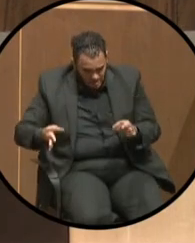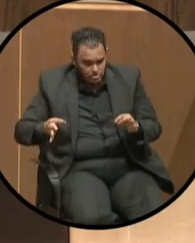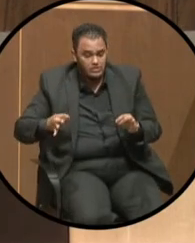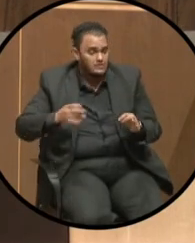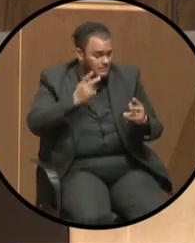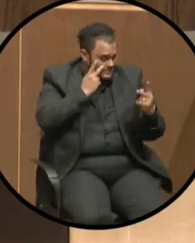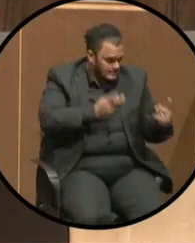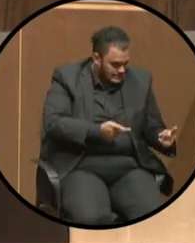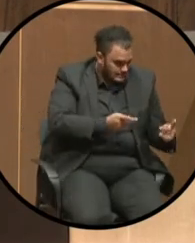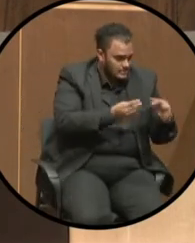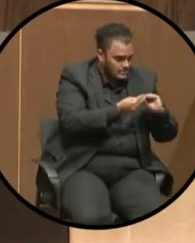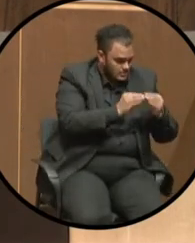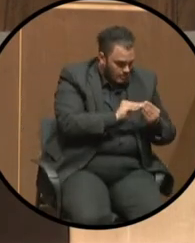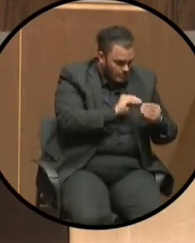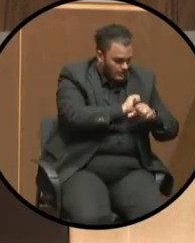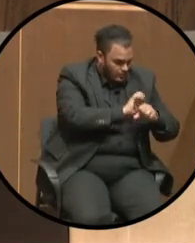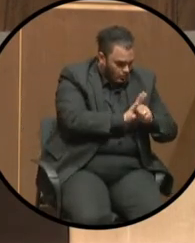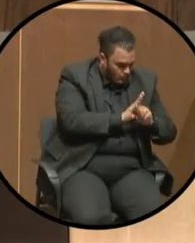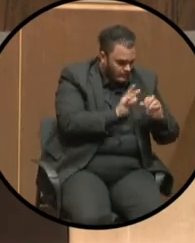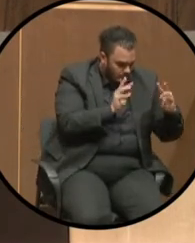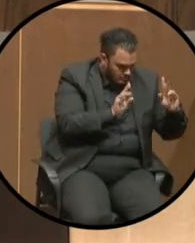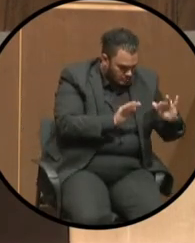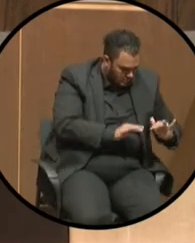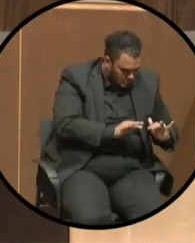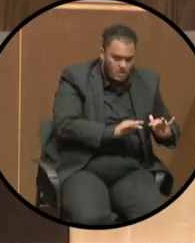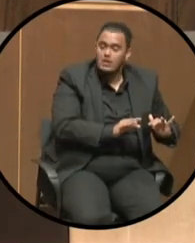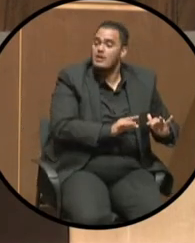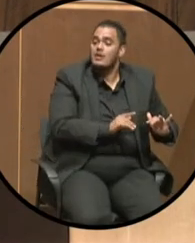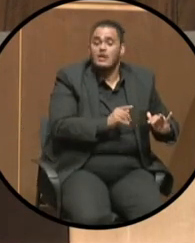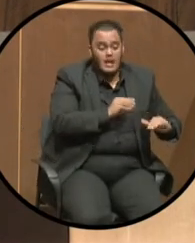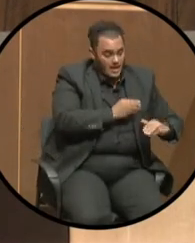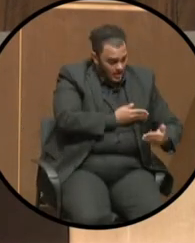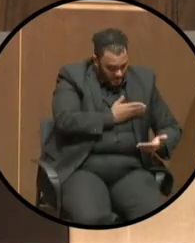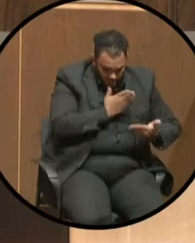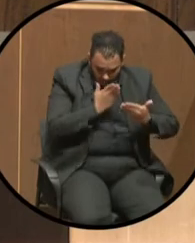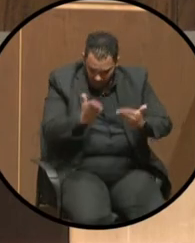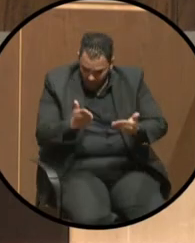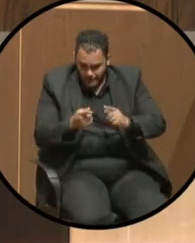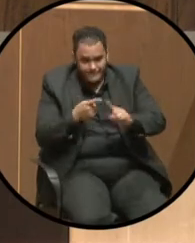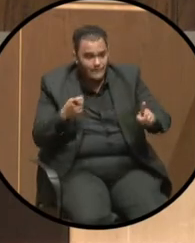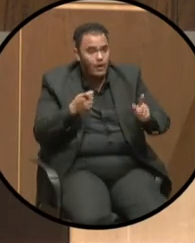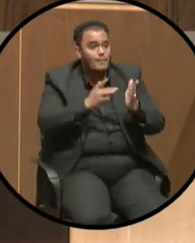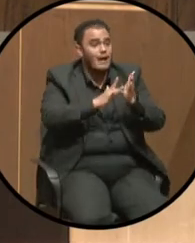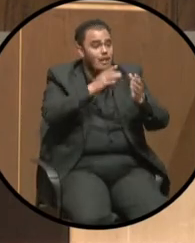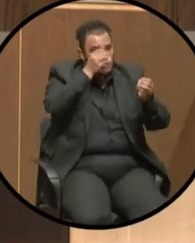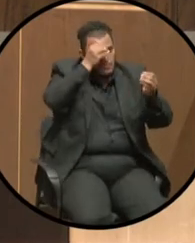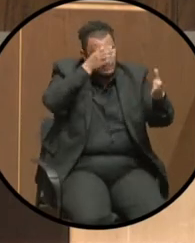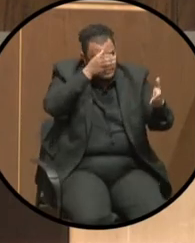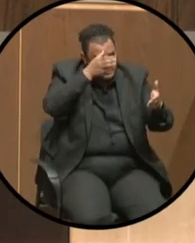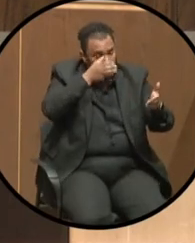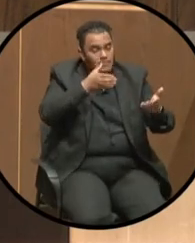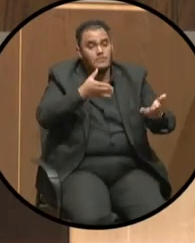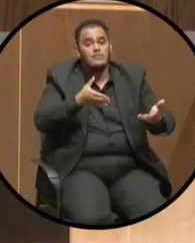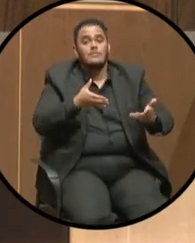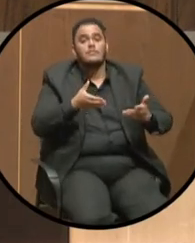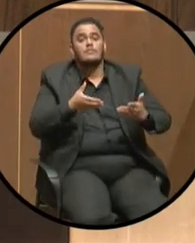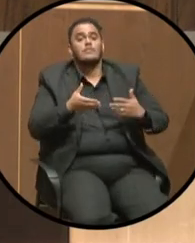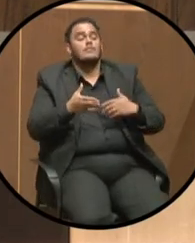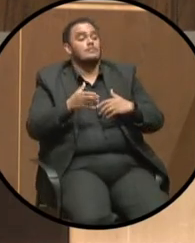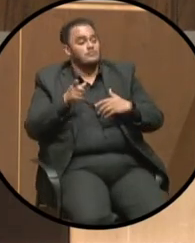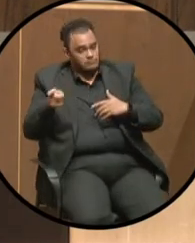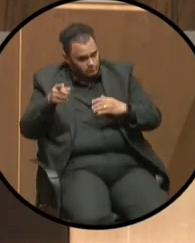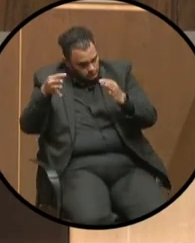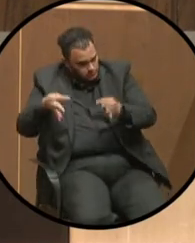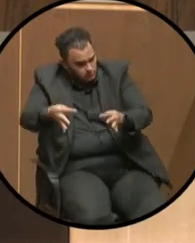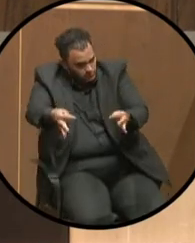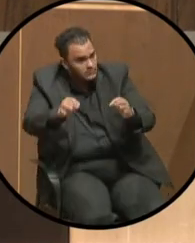in COVID in real time, according to advice from medical authorities and in consultation with the board. However, I do not believe